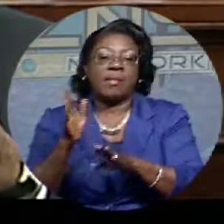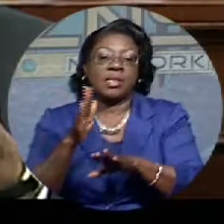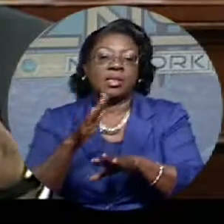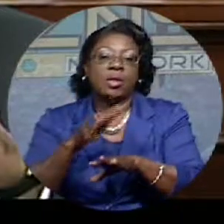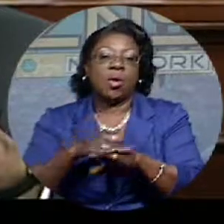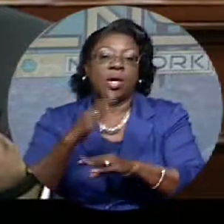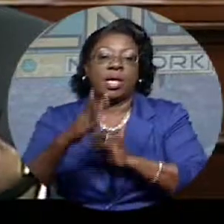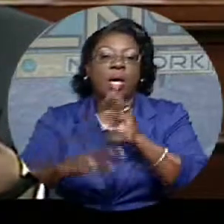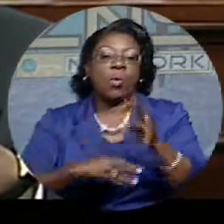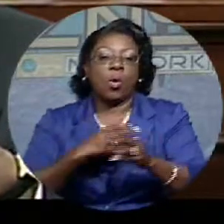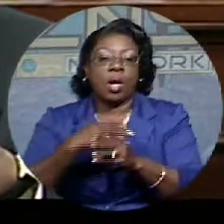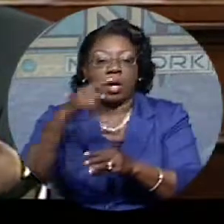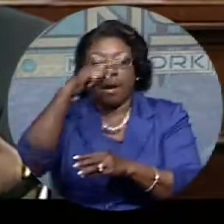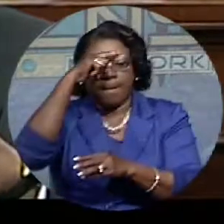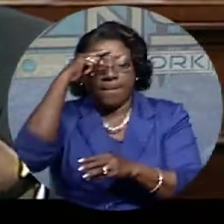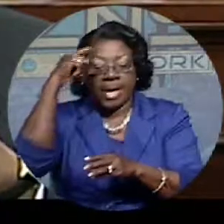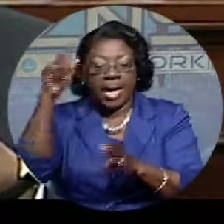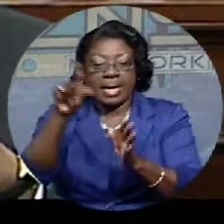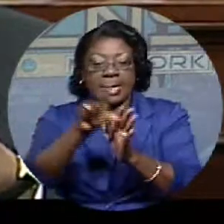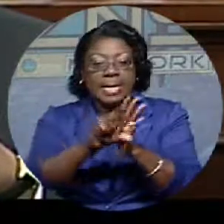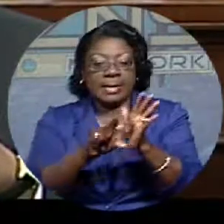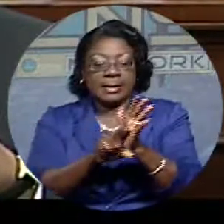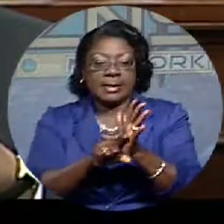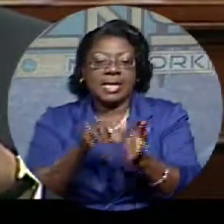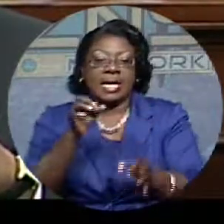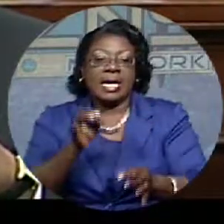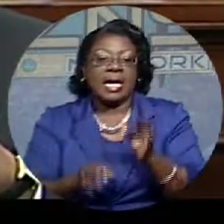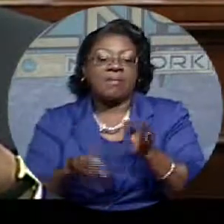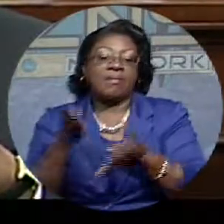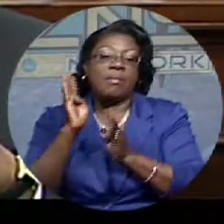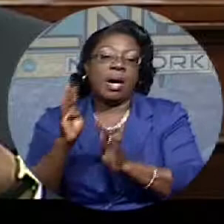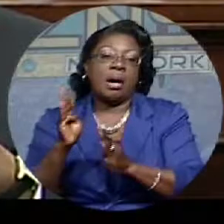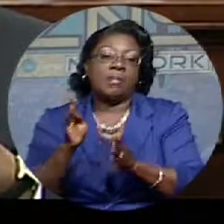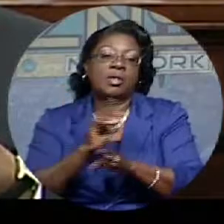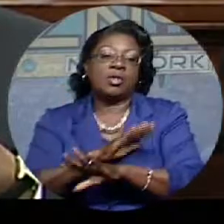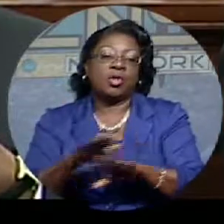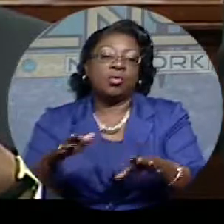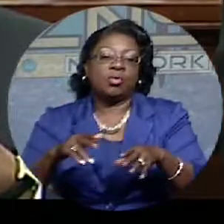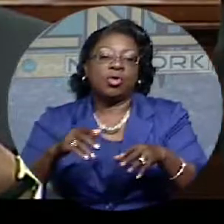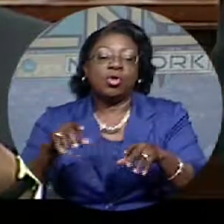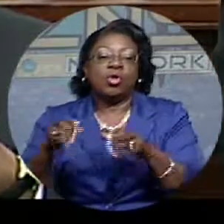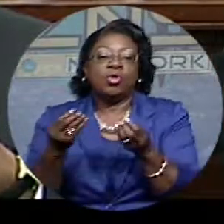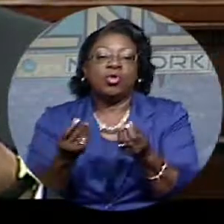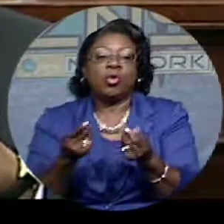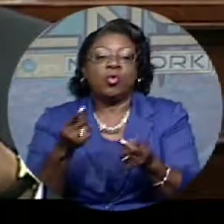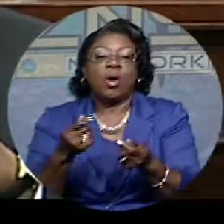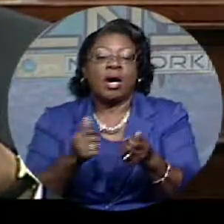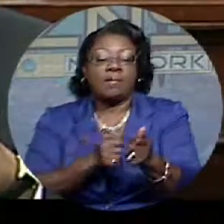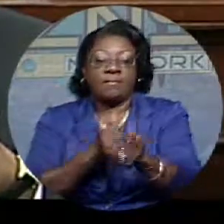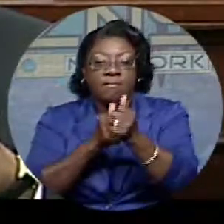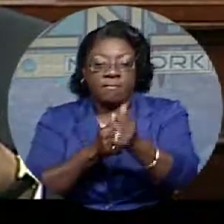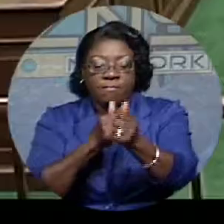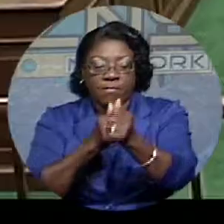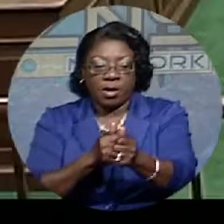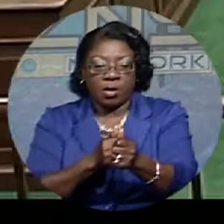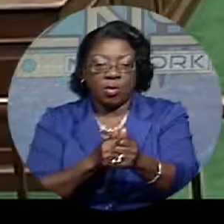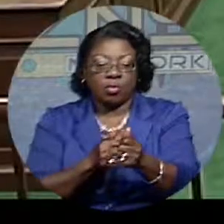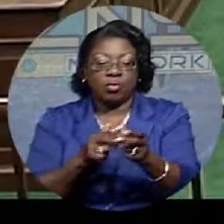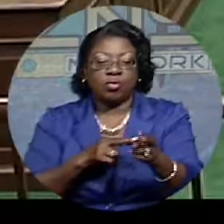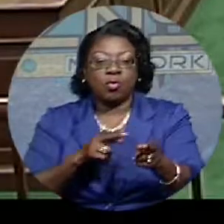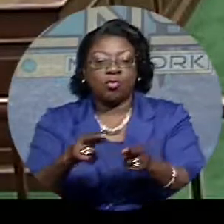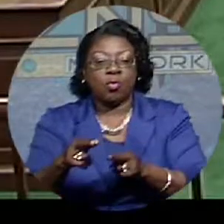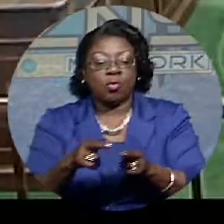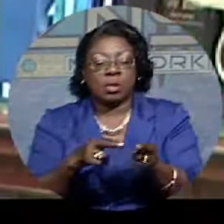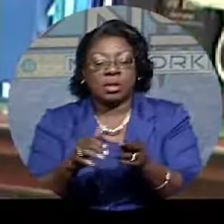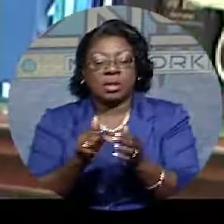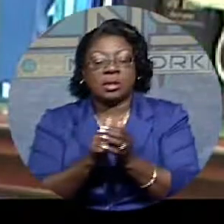the world blacklist if lack of compliance is shown to continue. Hannah-Martin reminded members the Bahamas was audited